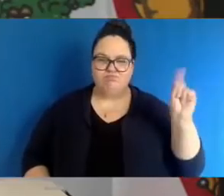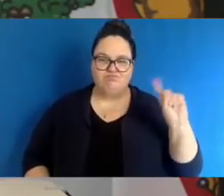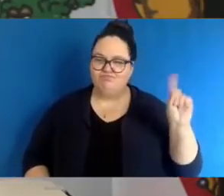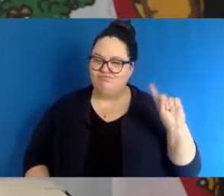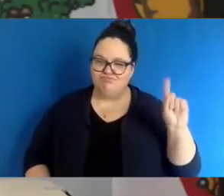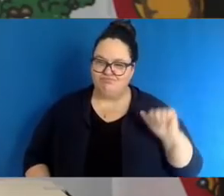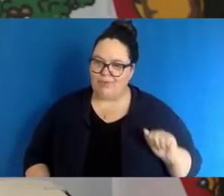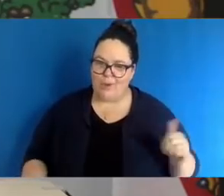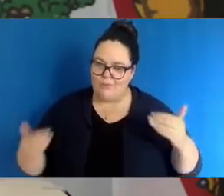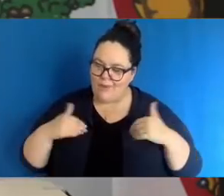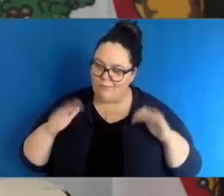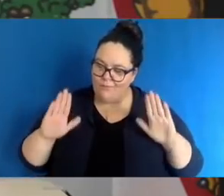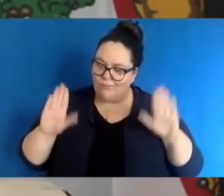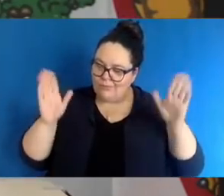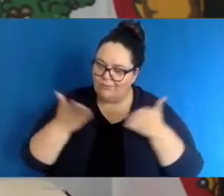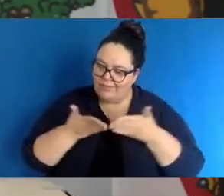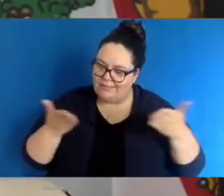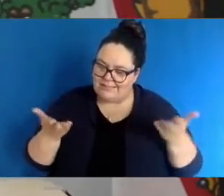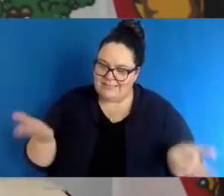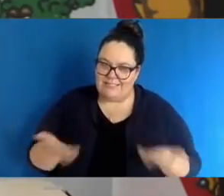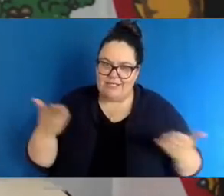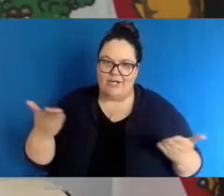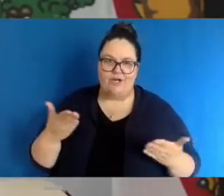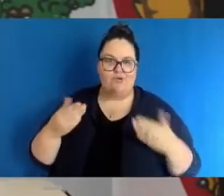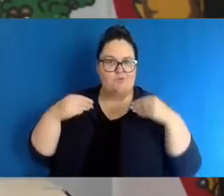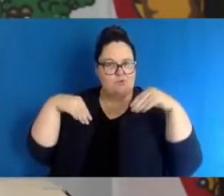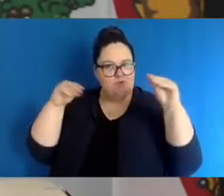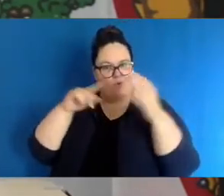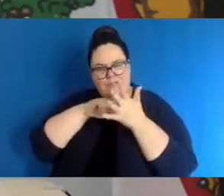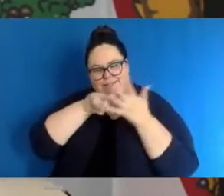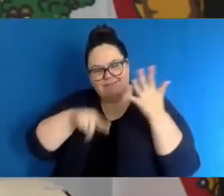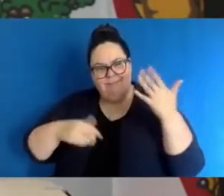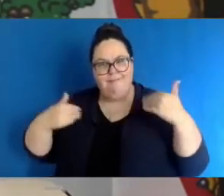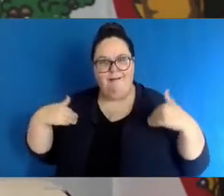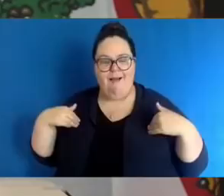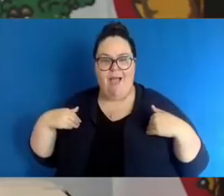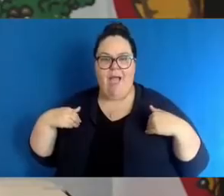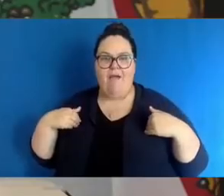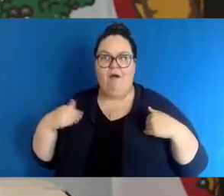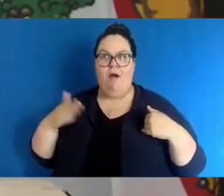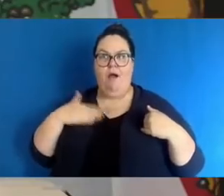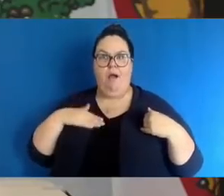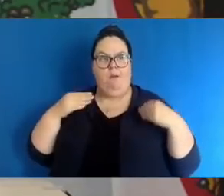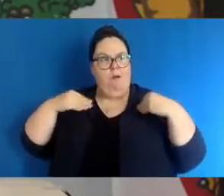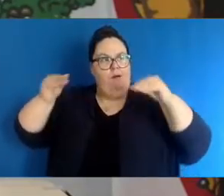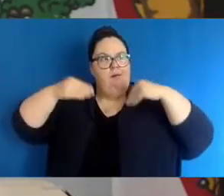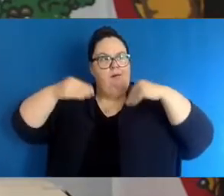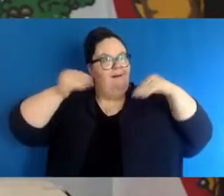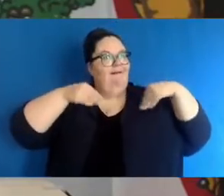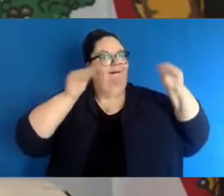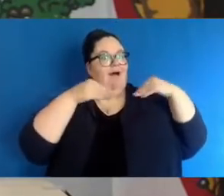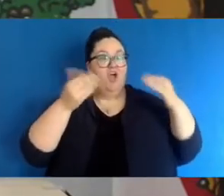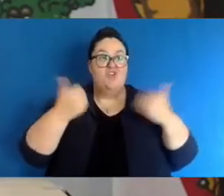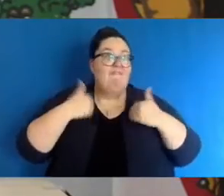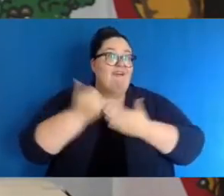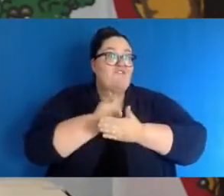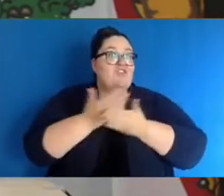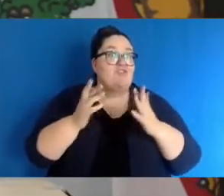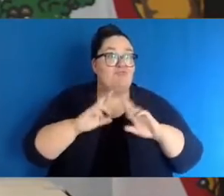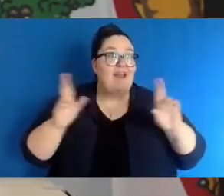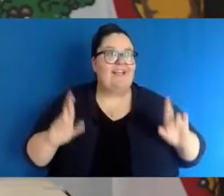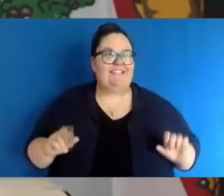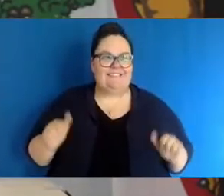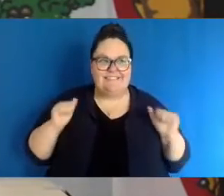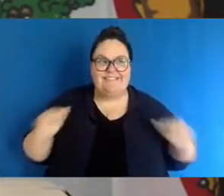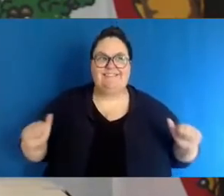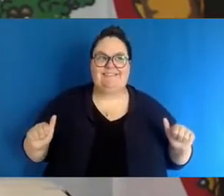great selection here. We have great merchants, great stores who would only be too happy to make sure you have everything you need to